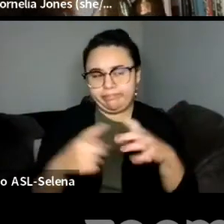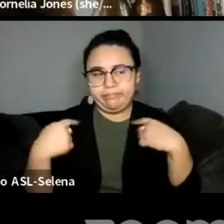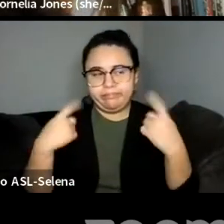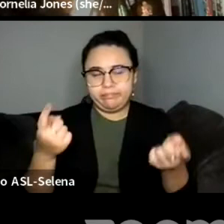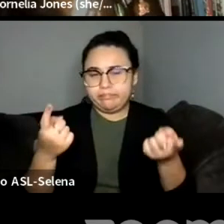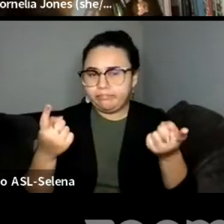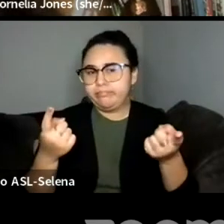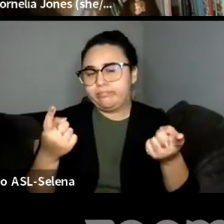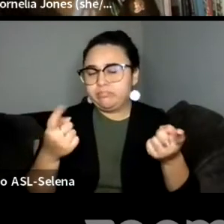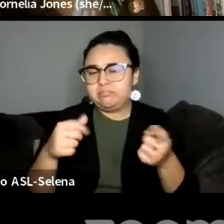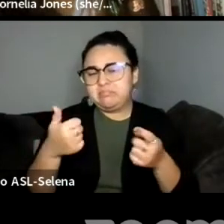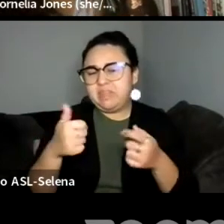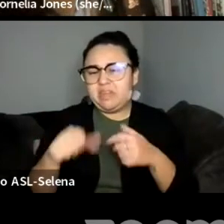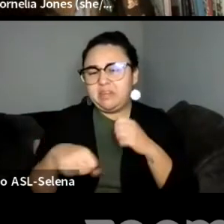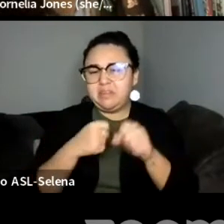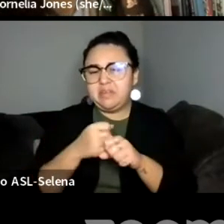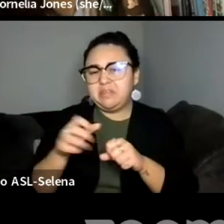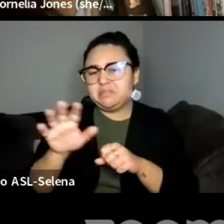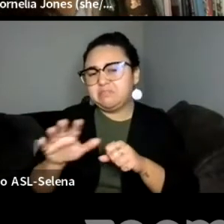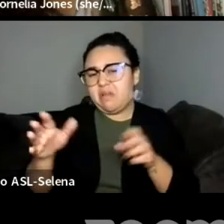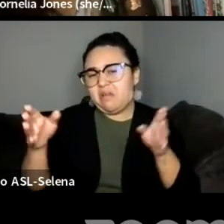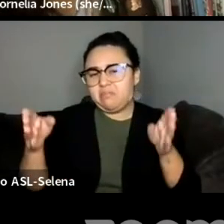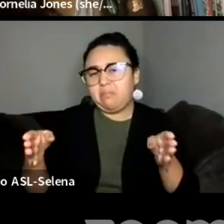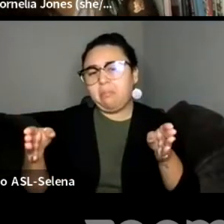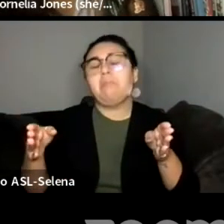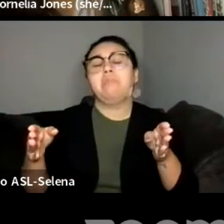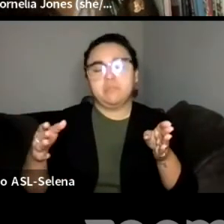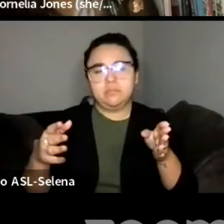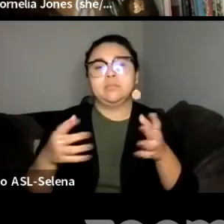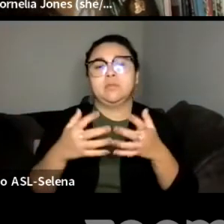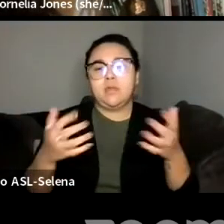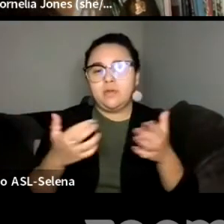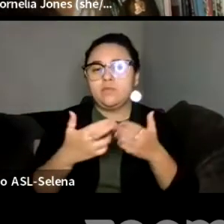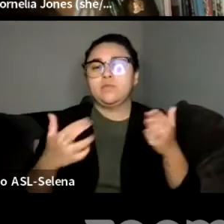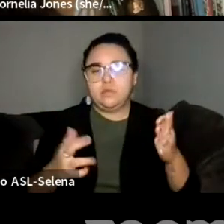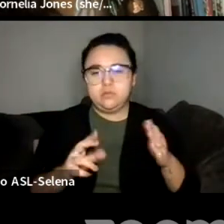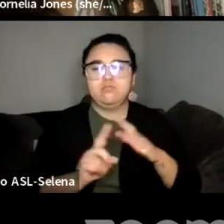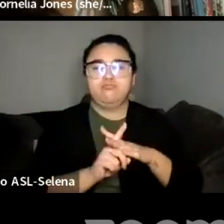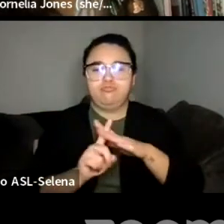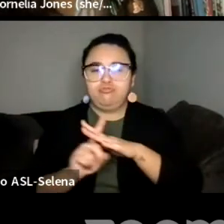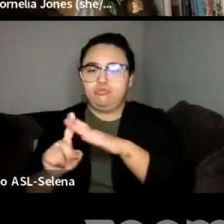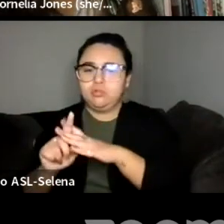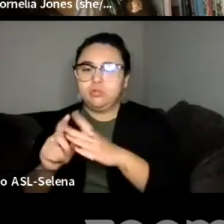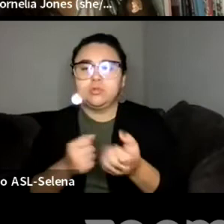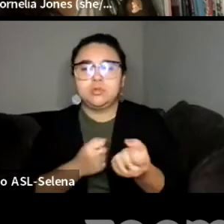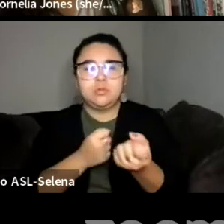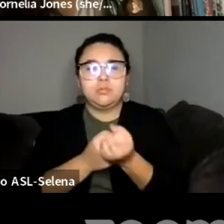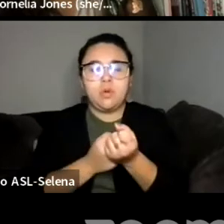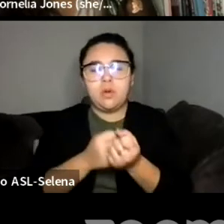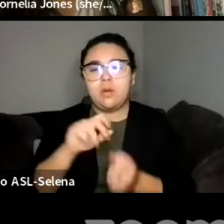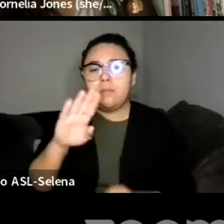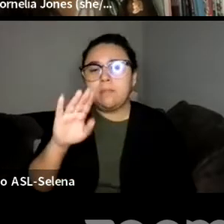you know, decade or so to support BIPOC artists, global majority artists.